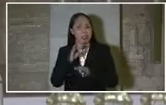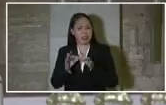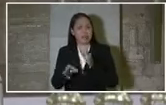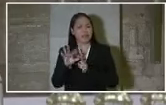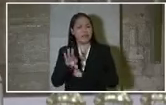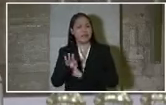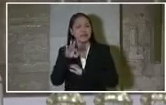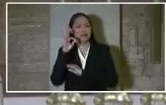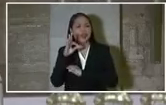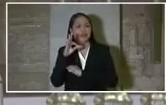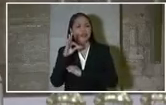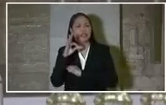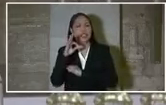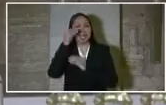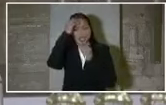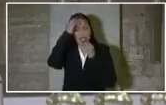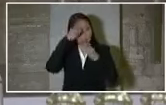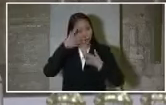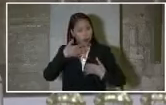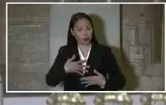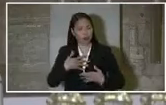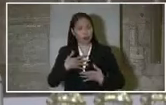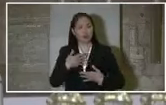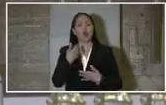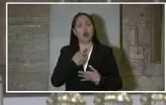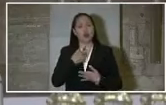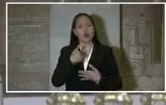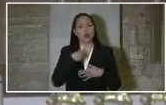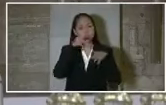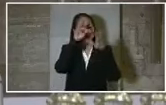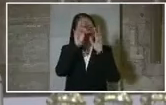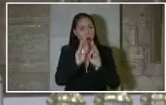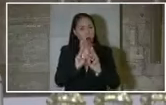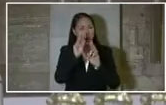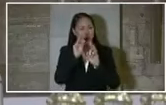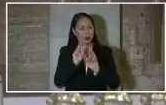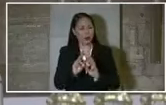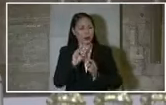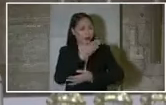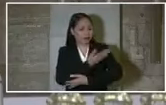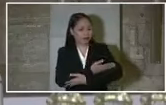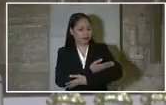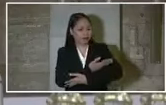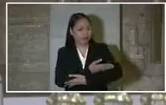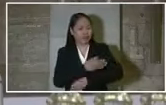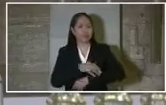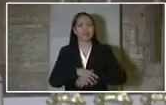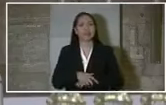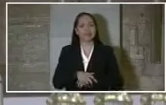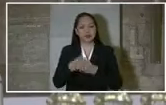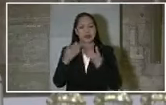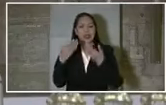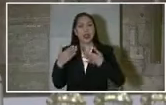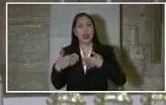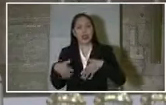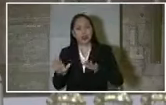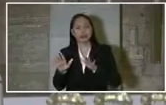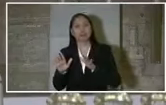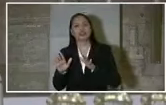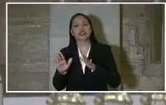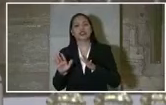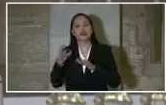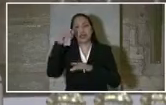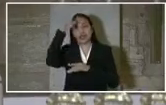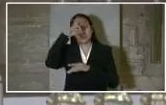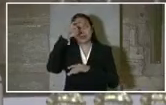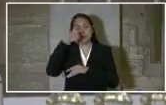word that I too may go and do him homage." After their audience with the king, they set